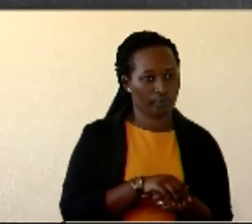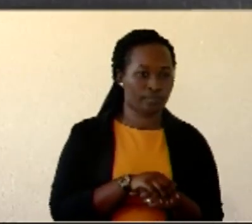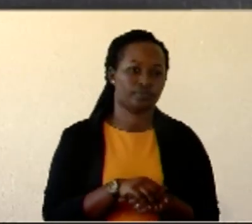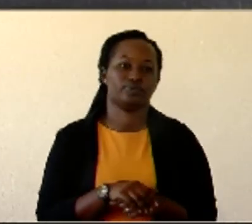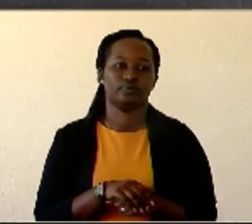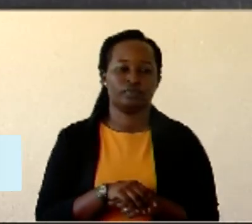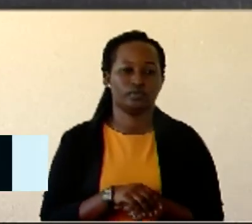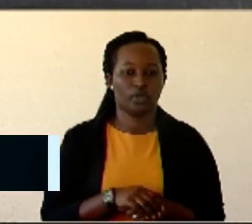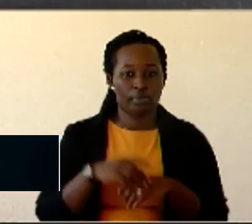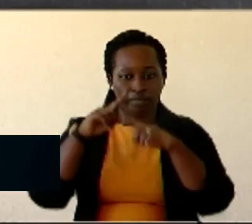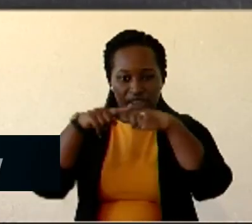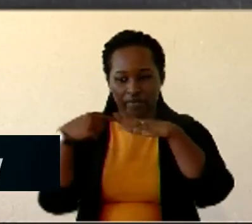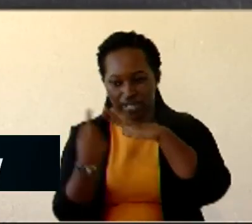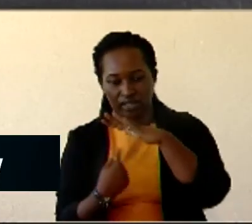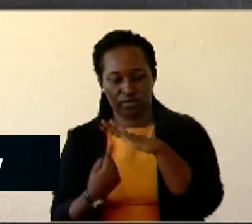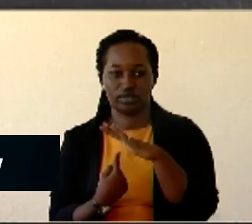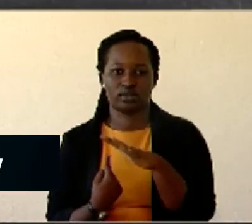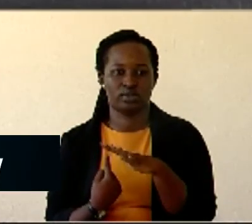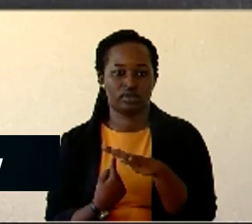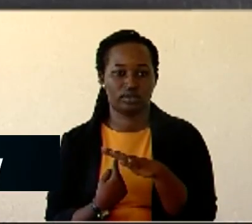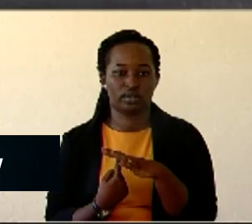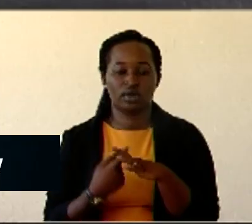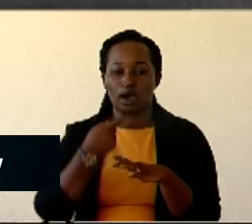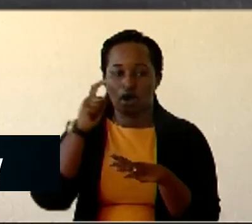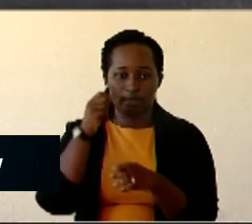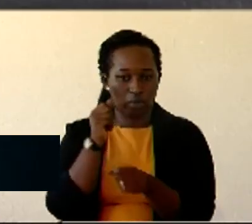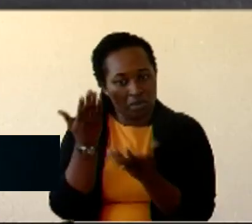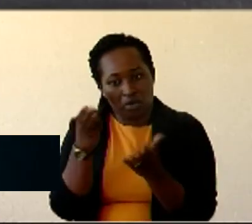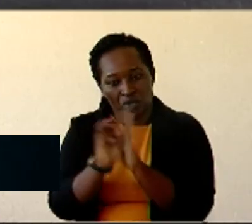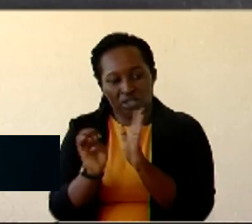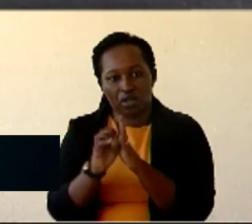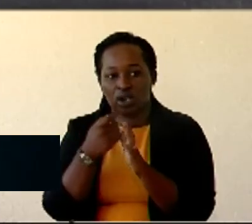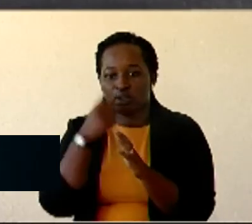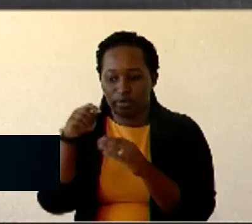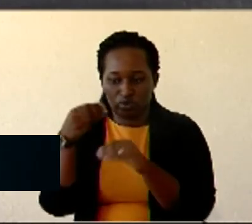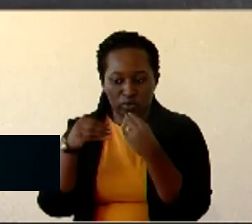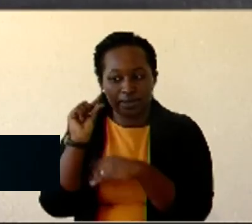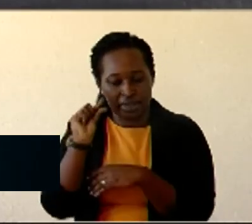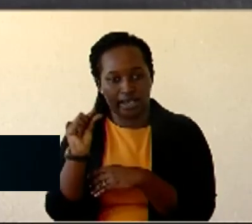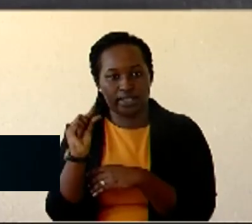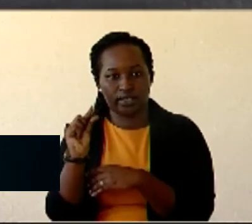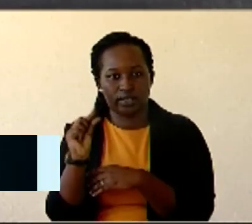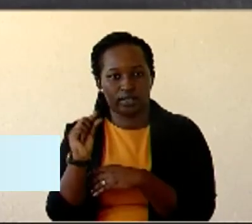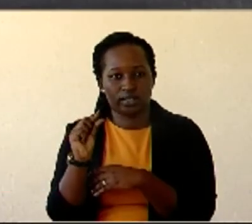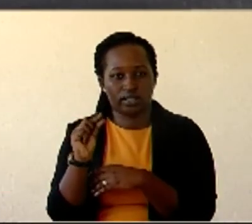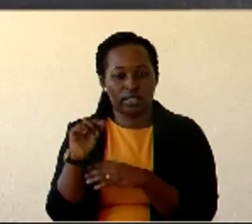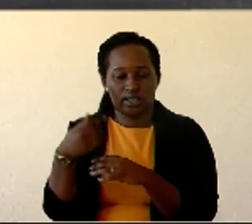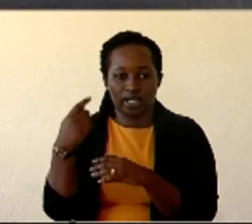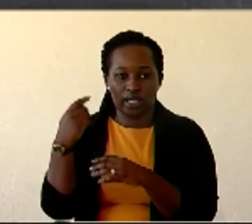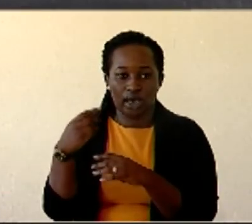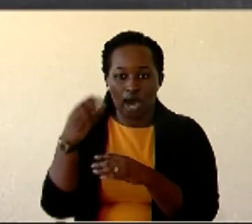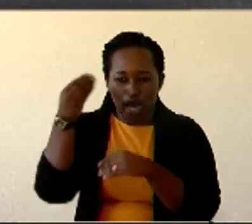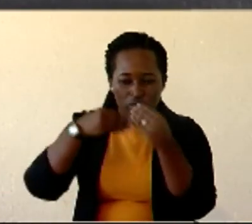scarcity, situation of scarcity. It must produce less and supplies less to the market, such that it charges high prices